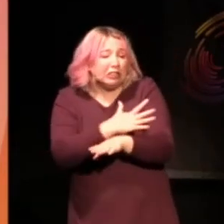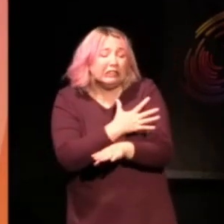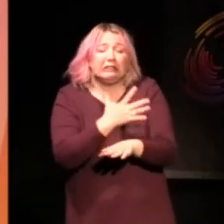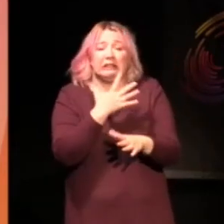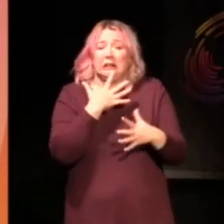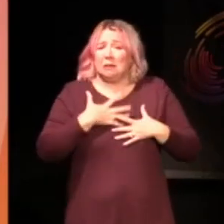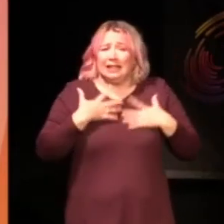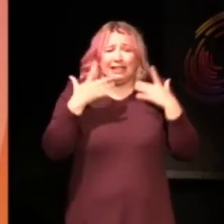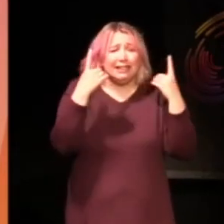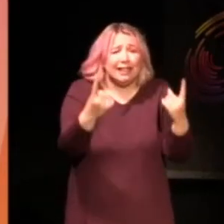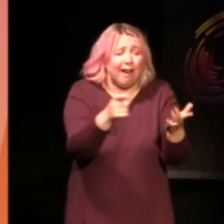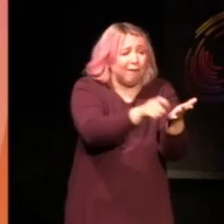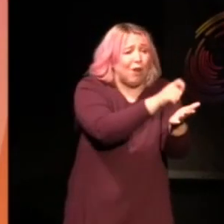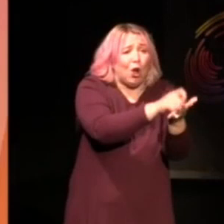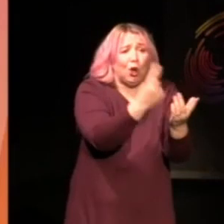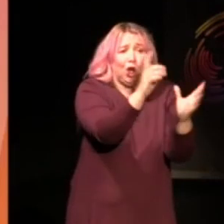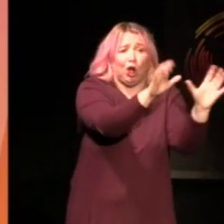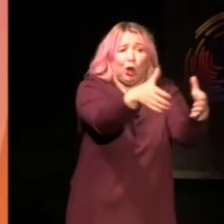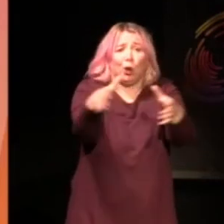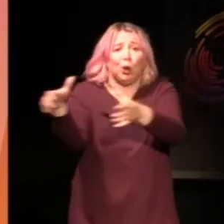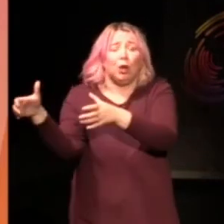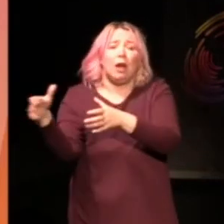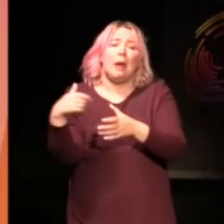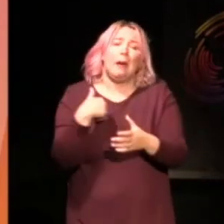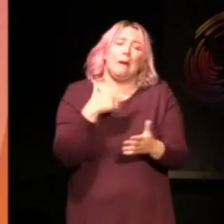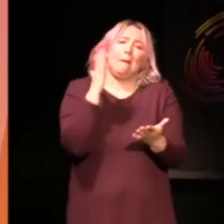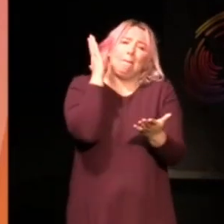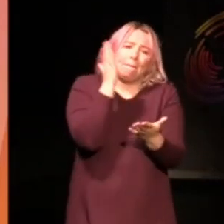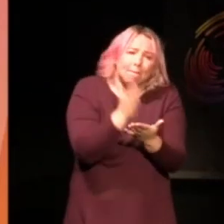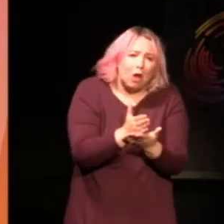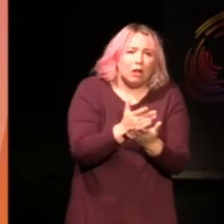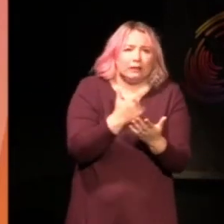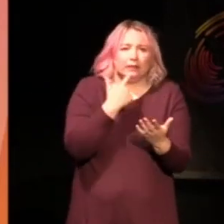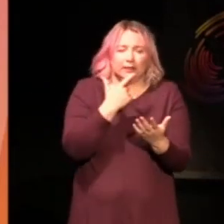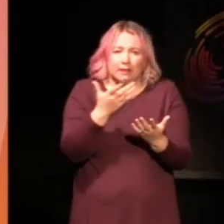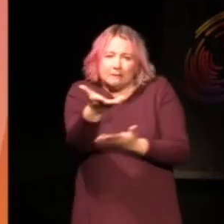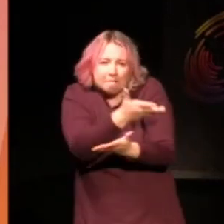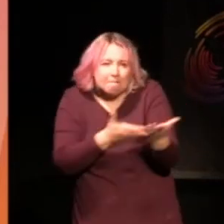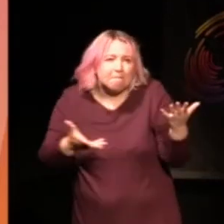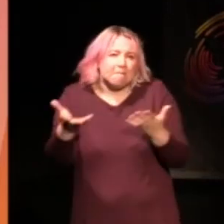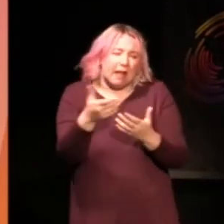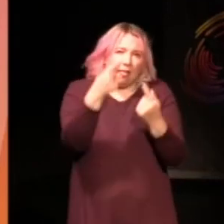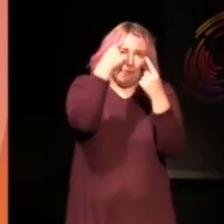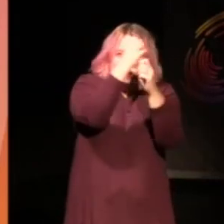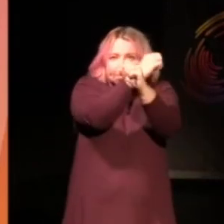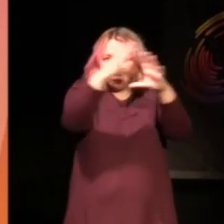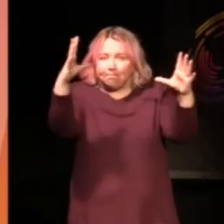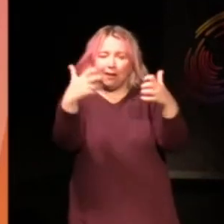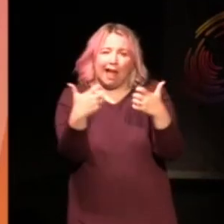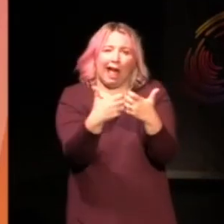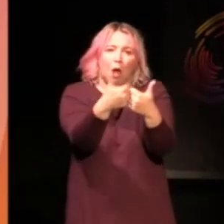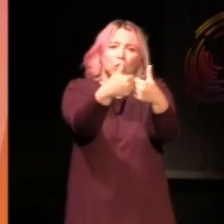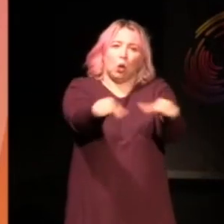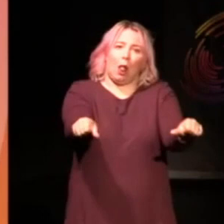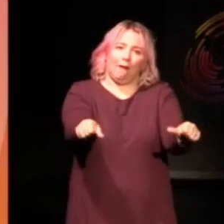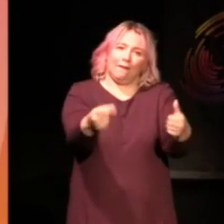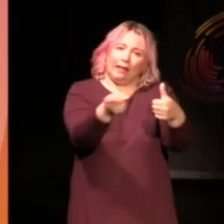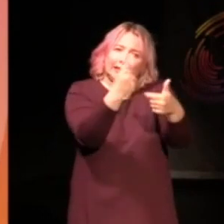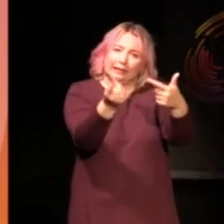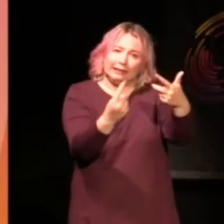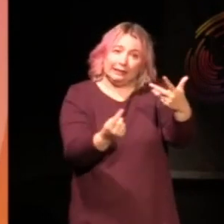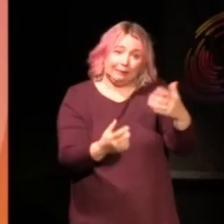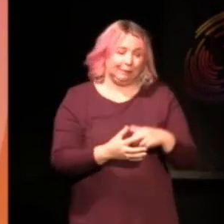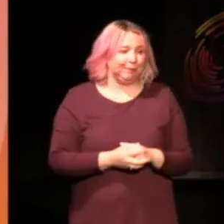party, we all need these core fundamental democratic institutions. Okay, so over to